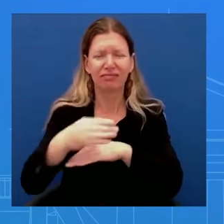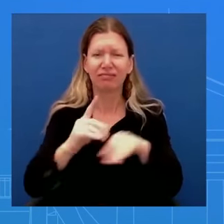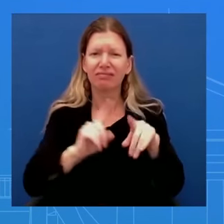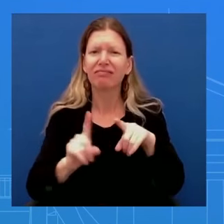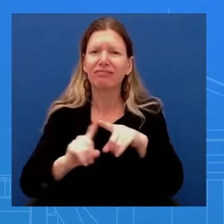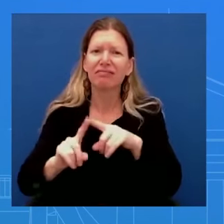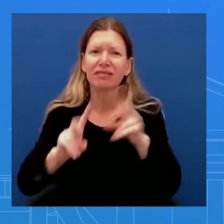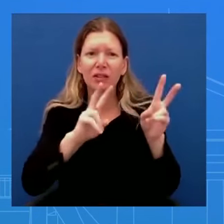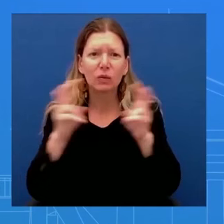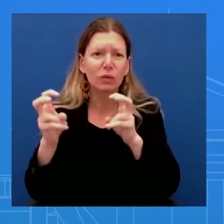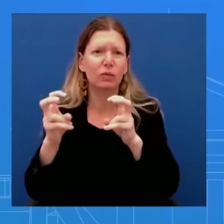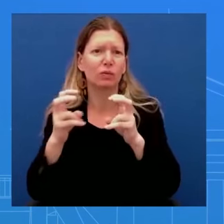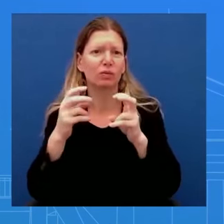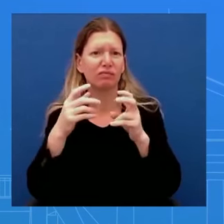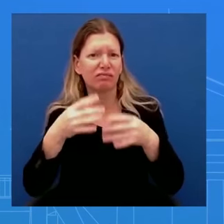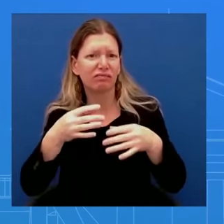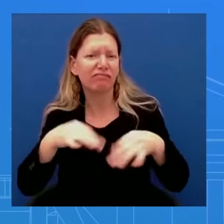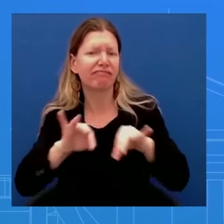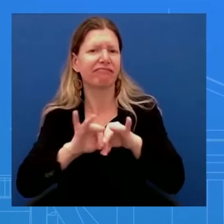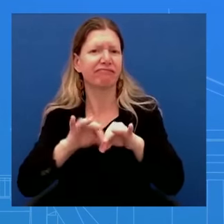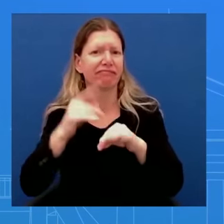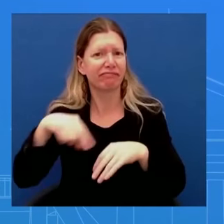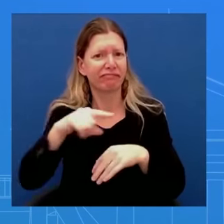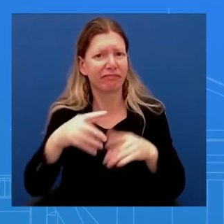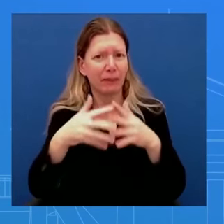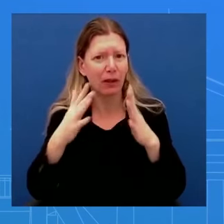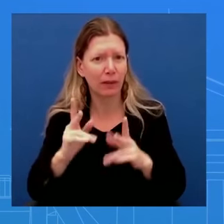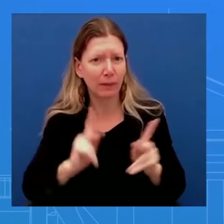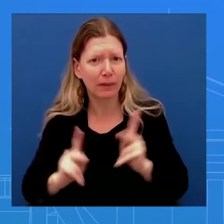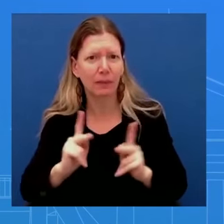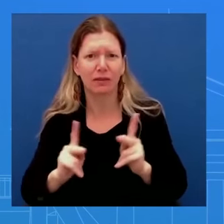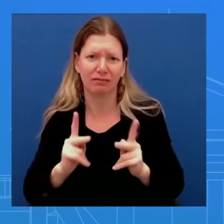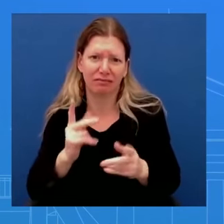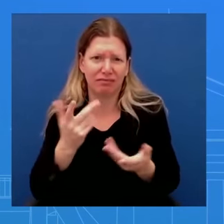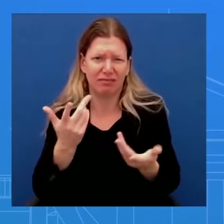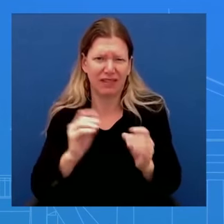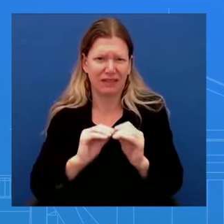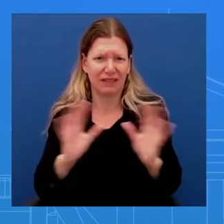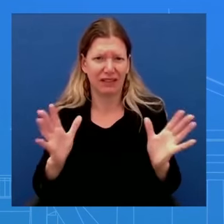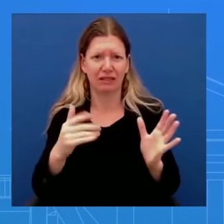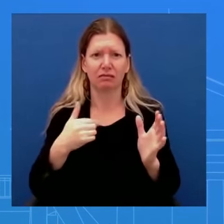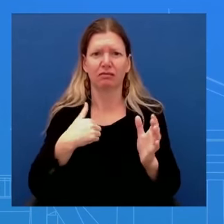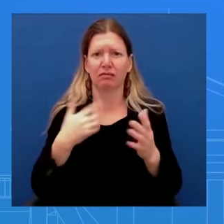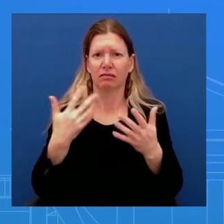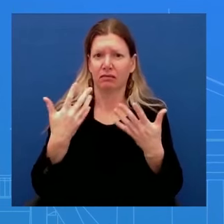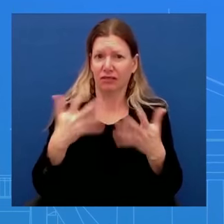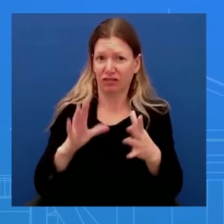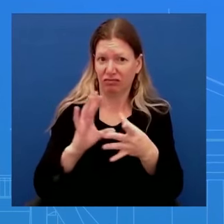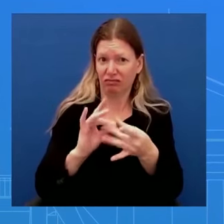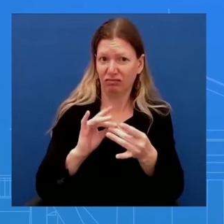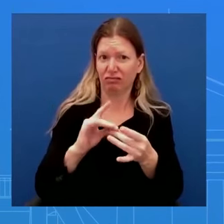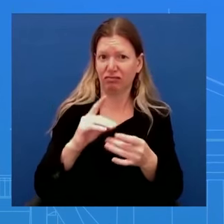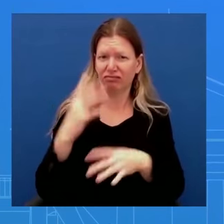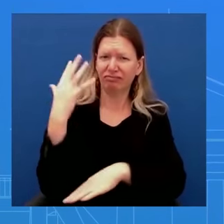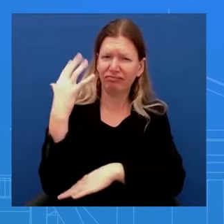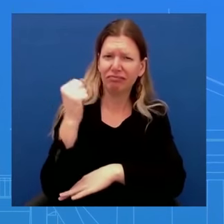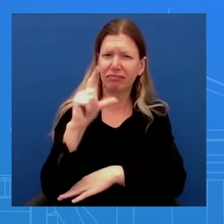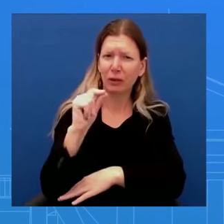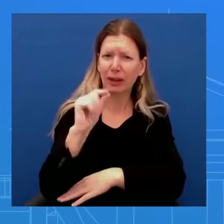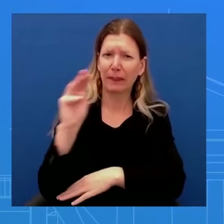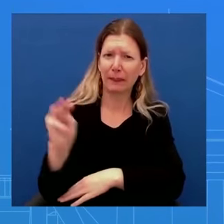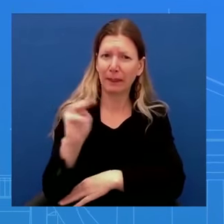obviously. I talked at the top about the record-breaking 20 million Americans that have enrolled in health care coverage through the Affordable Care